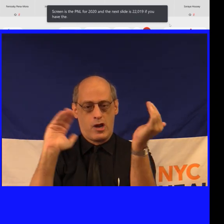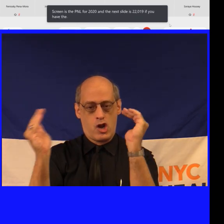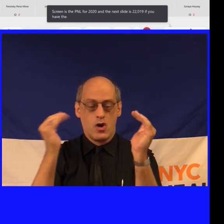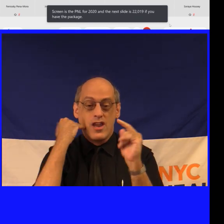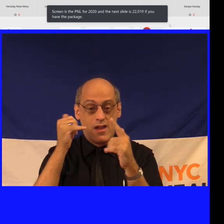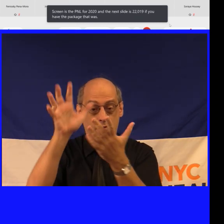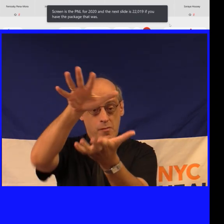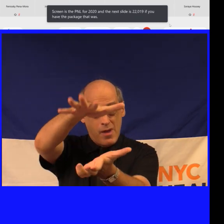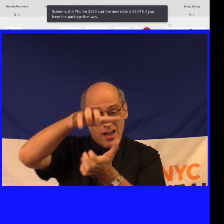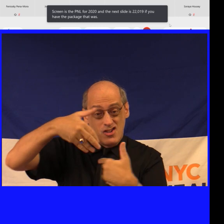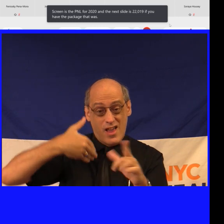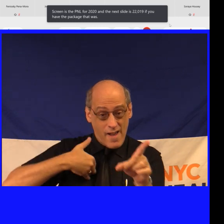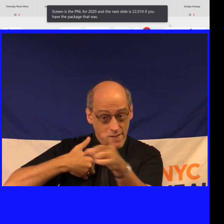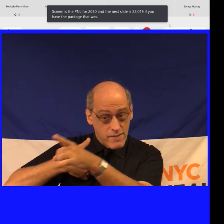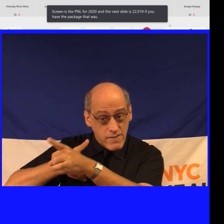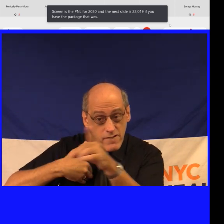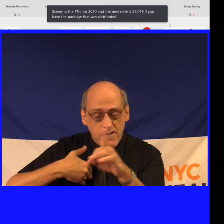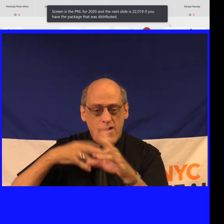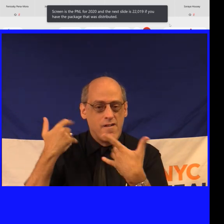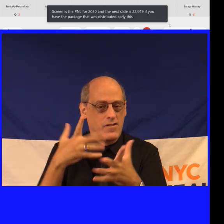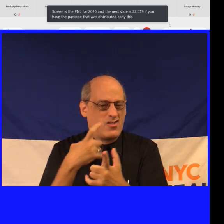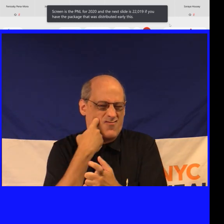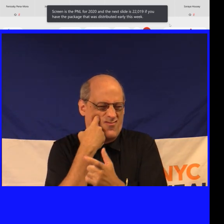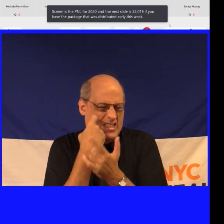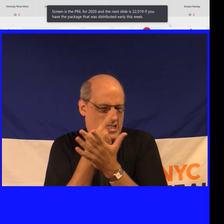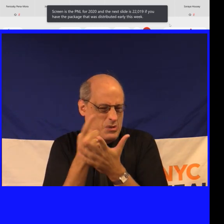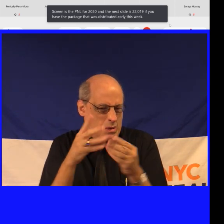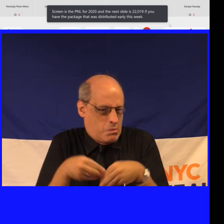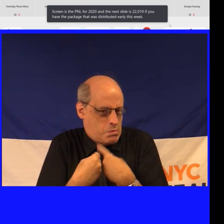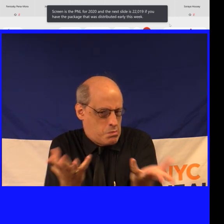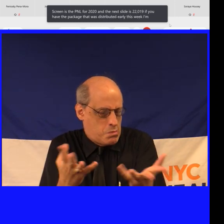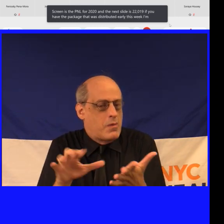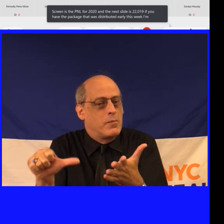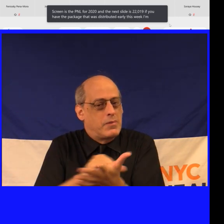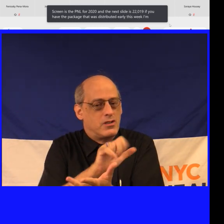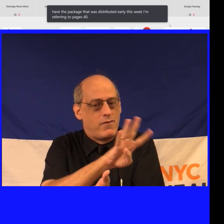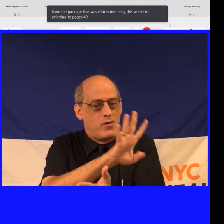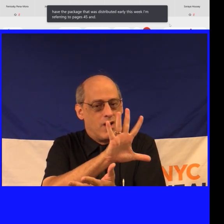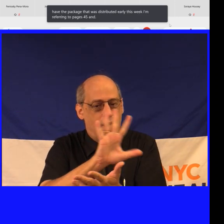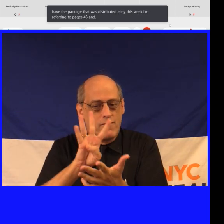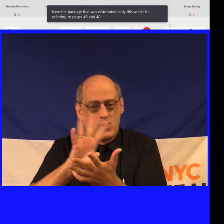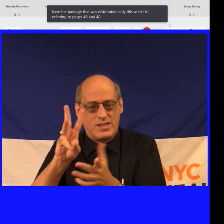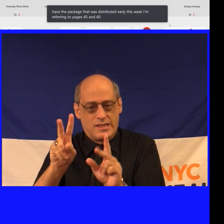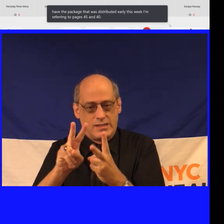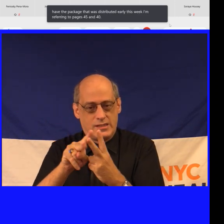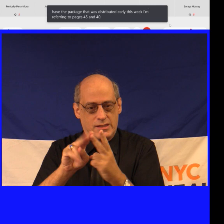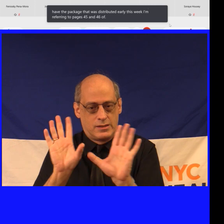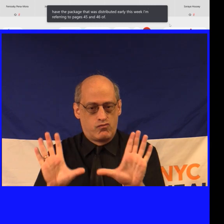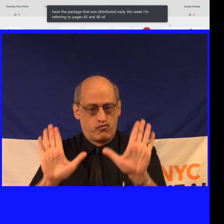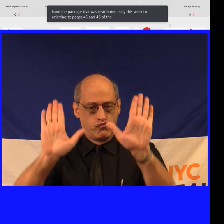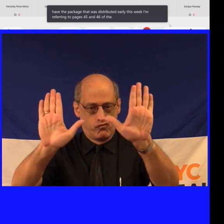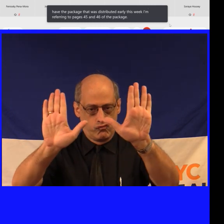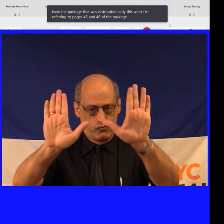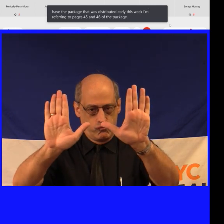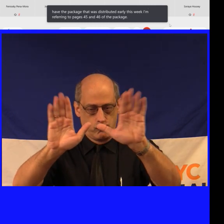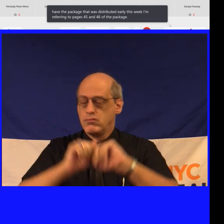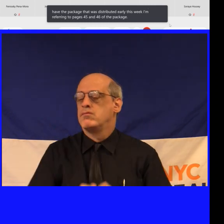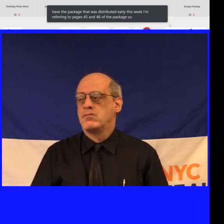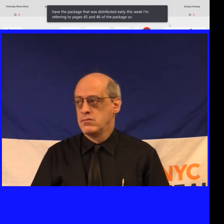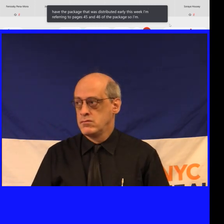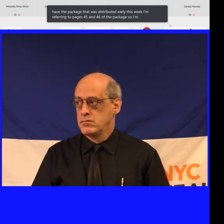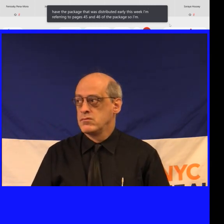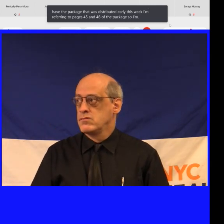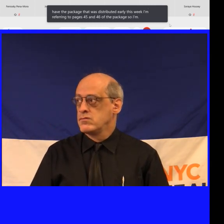package that was distributed early this week, I'm referring to pages 45 and 46 of the package.